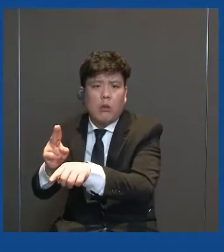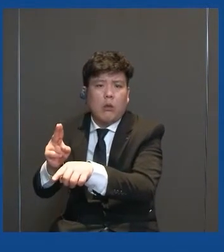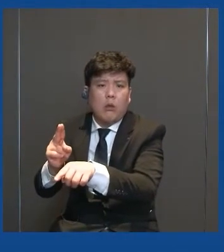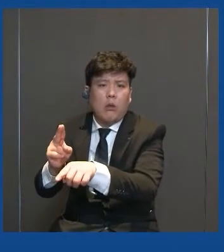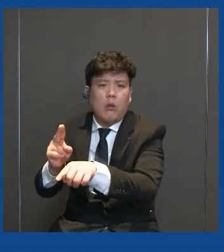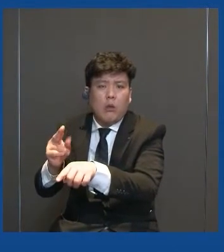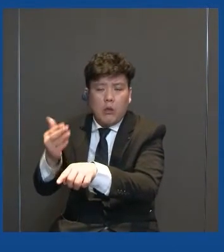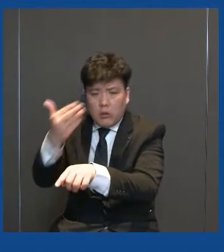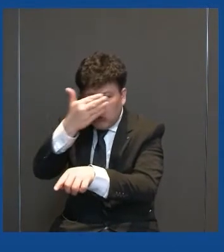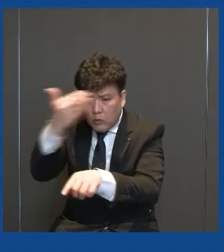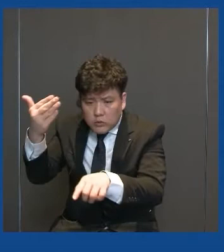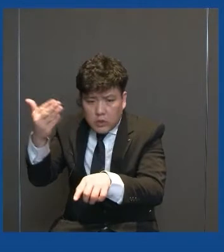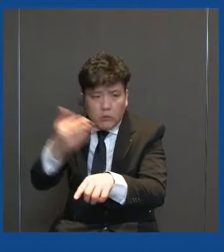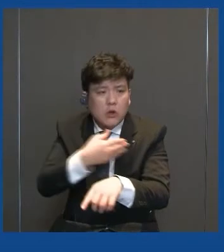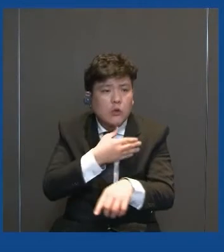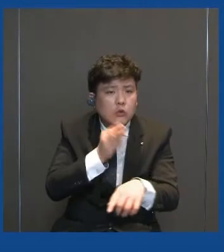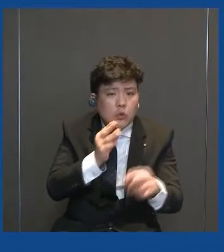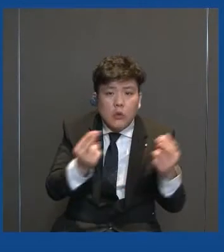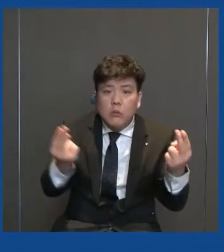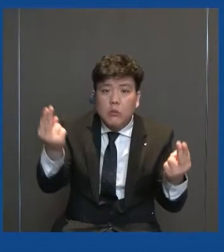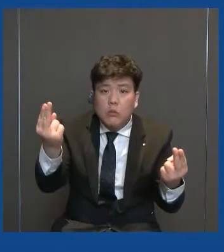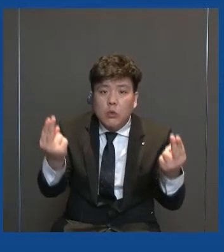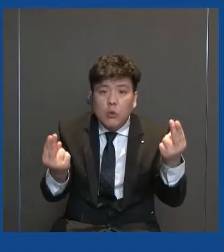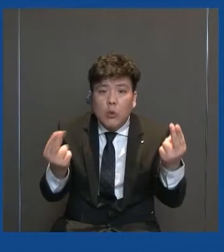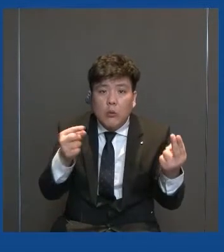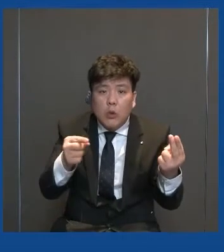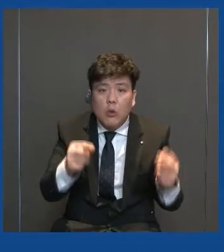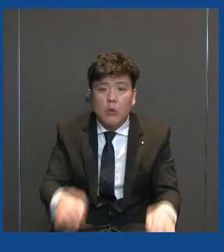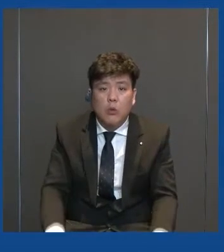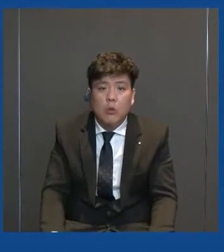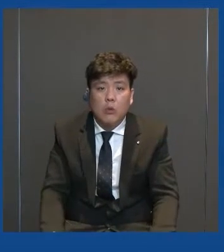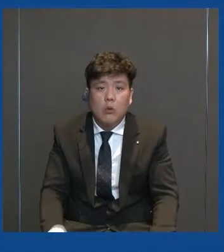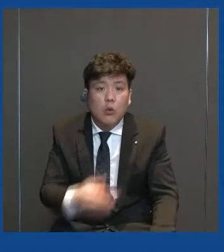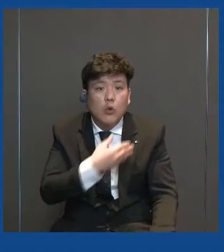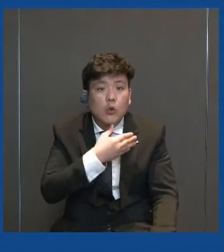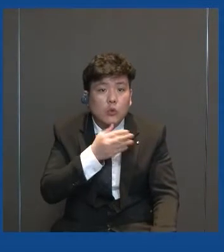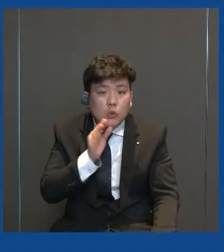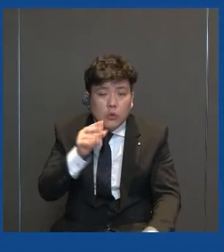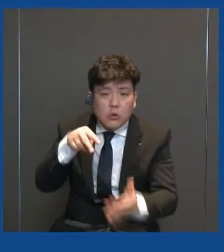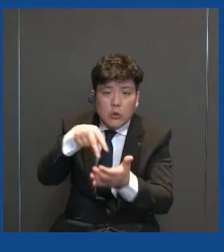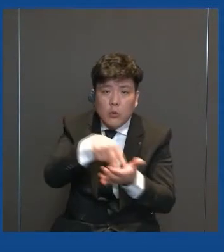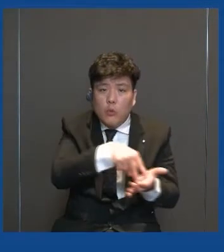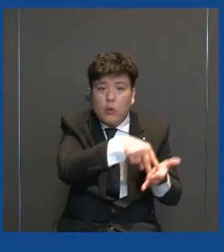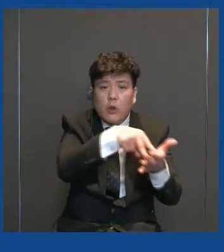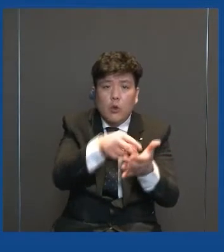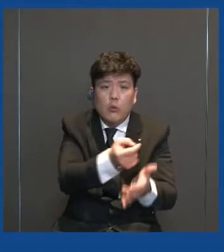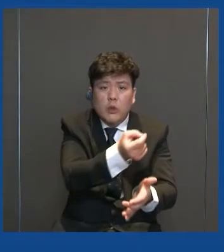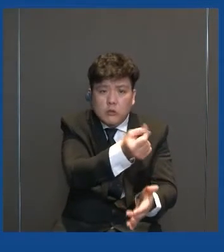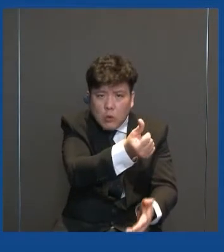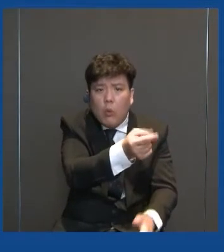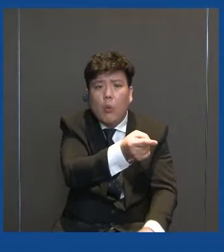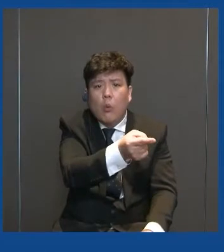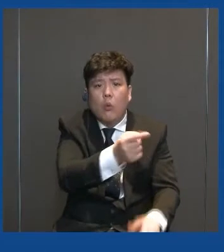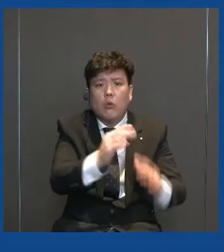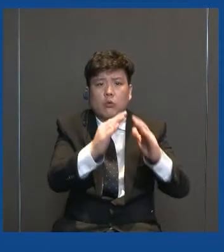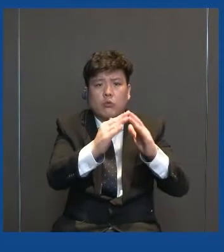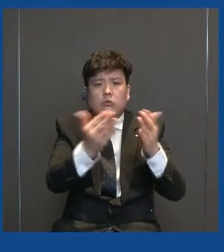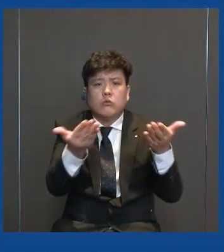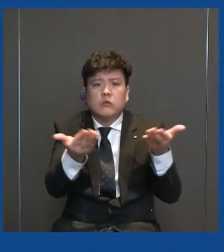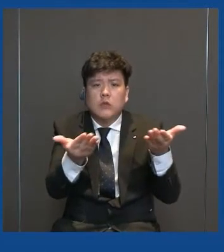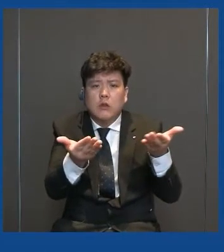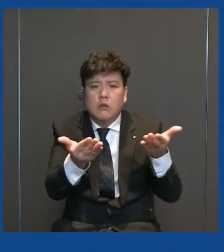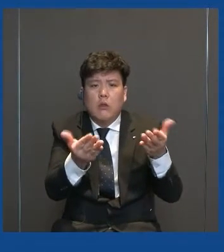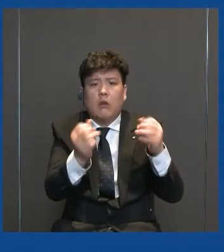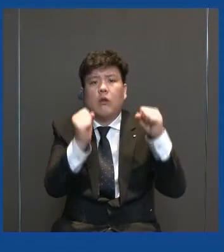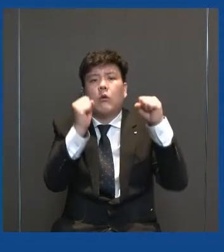good coping and mental resilience using their network and the opportunities and technologies available to them.